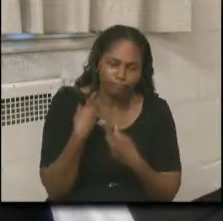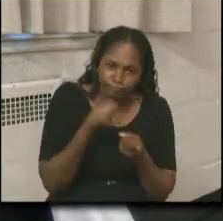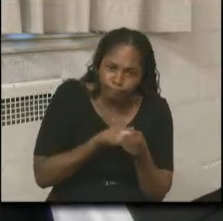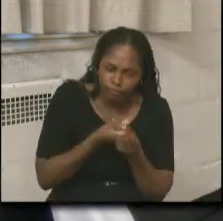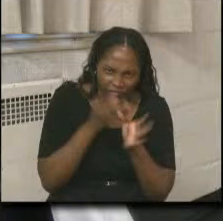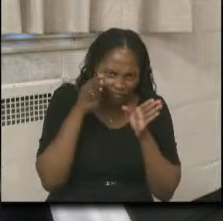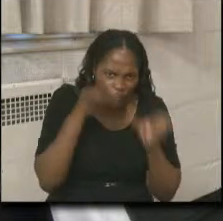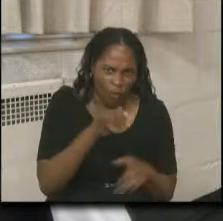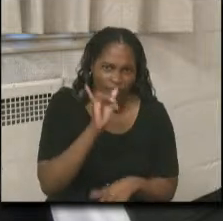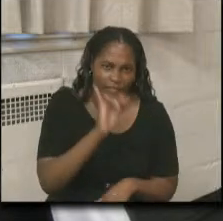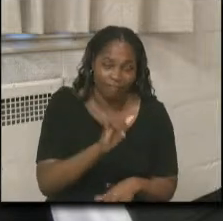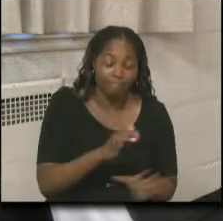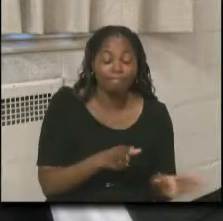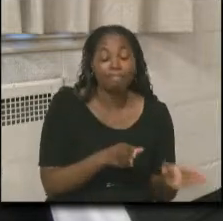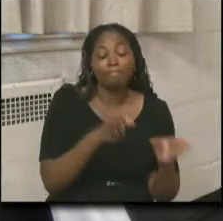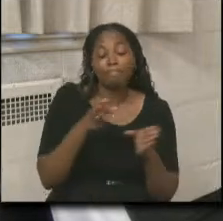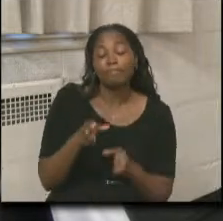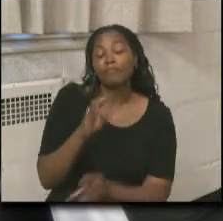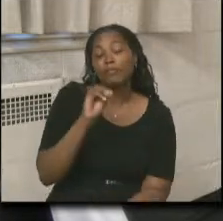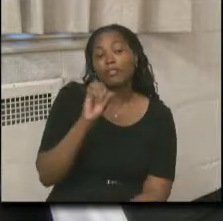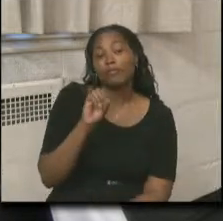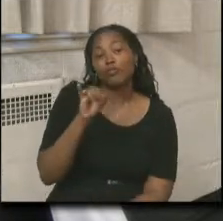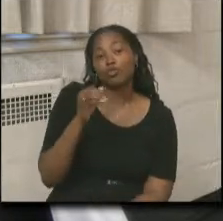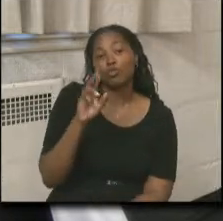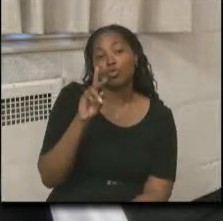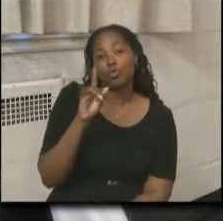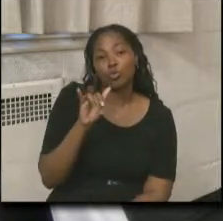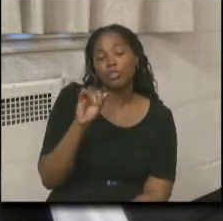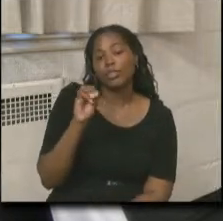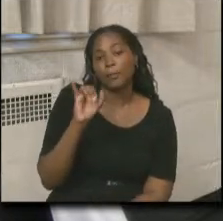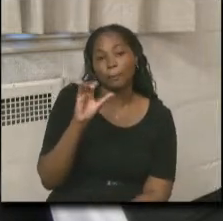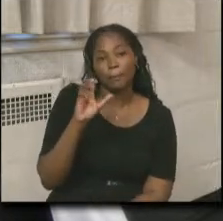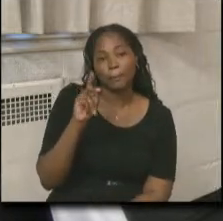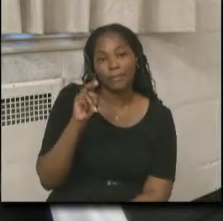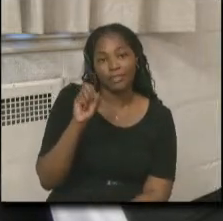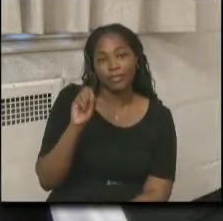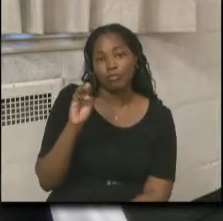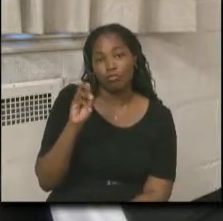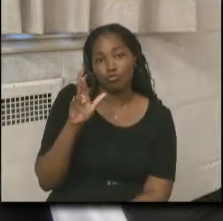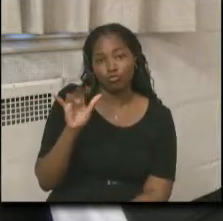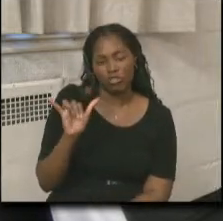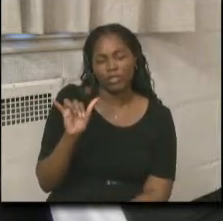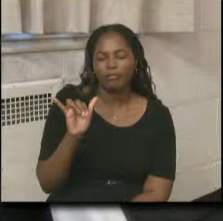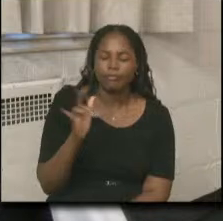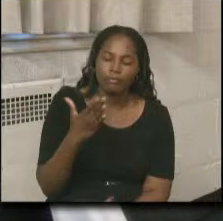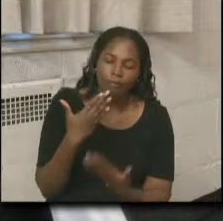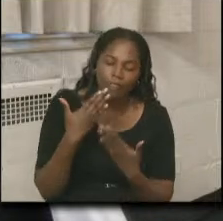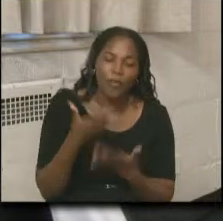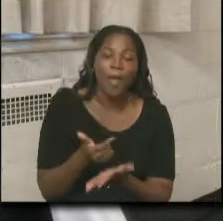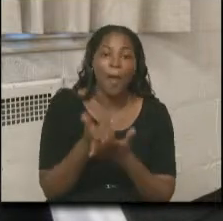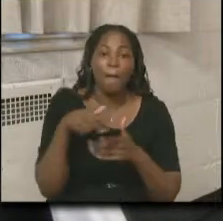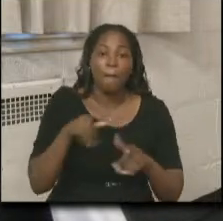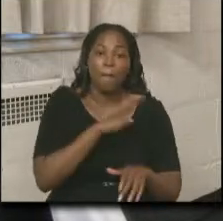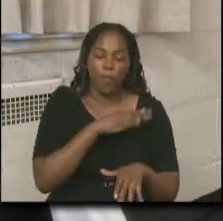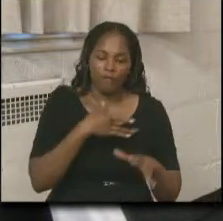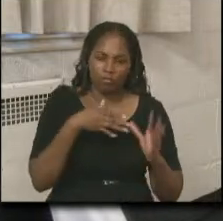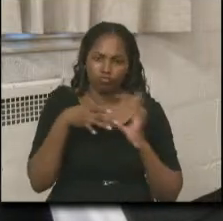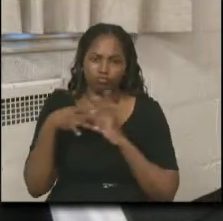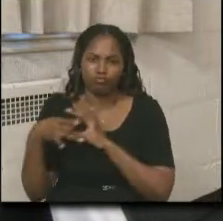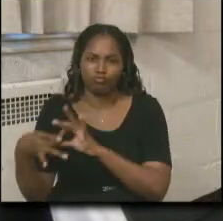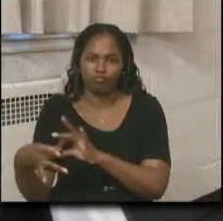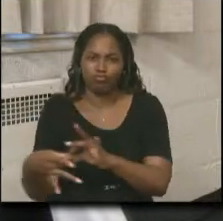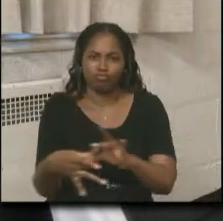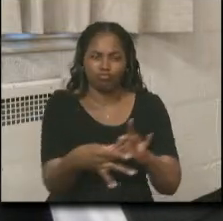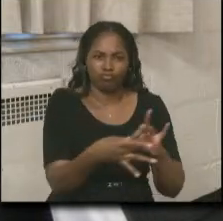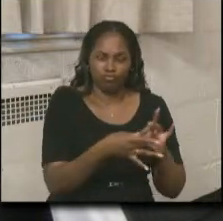And to Ms. Judy Mickens Murray, Chair Judy Mickens Murray, thank you so much for helping to unite our board around professionalism